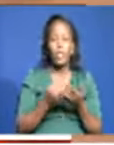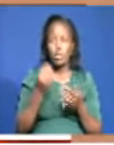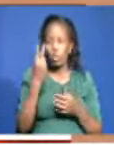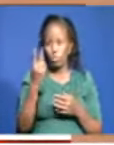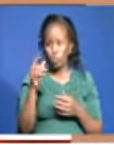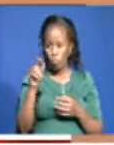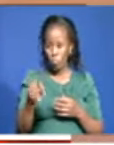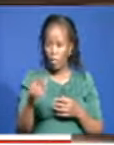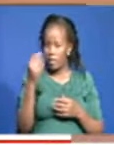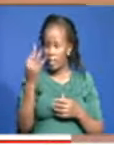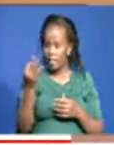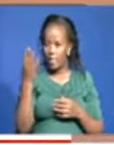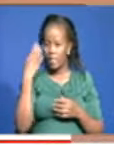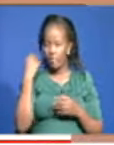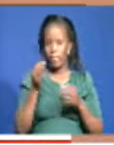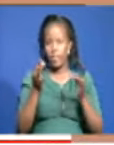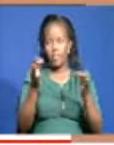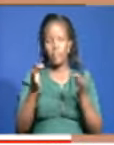in the last financial year